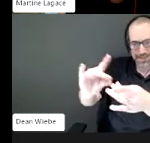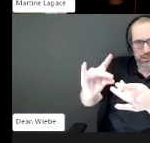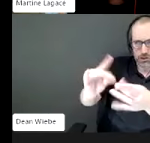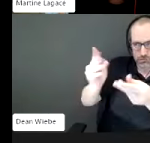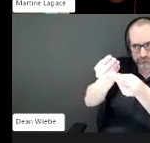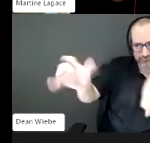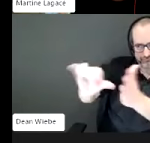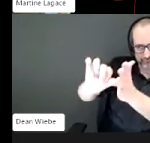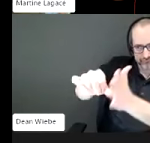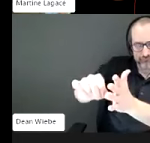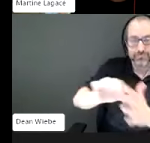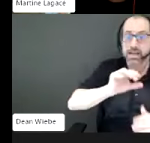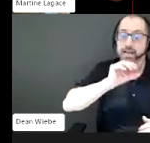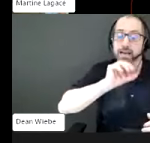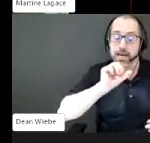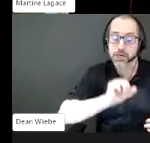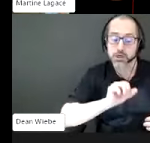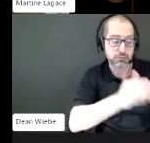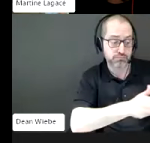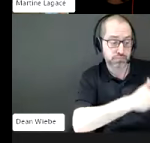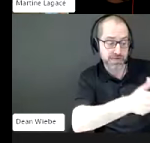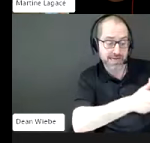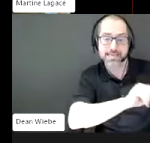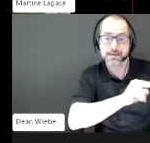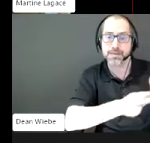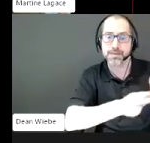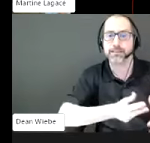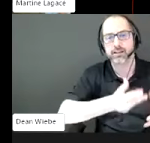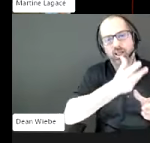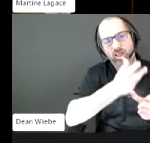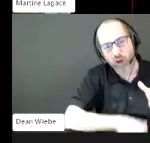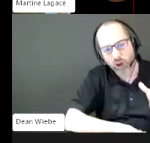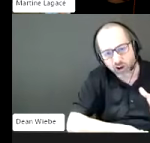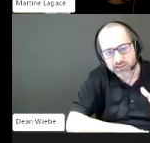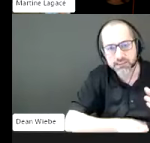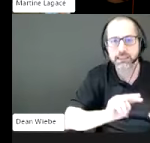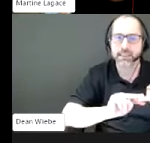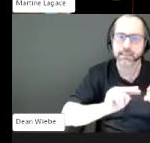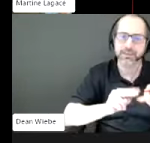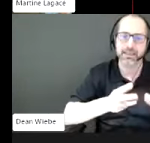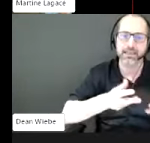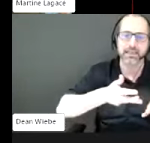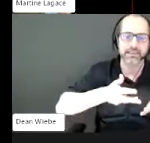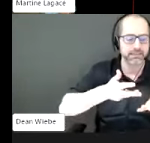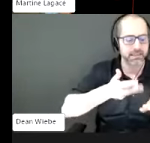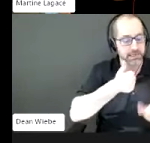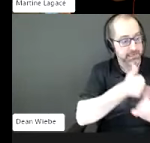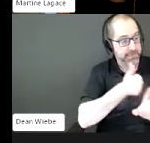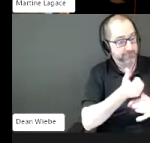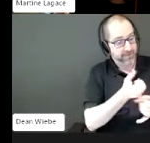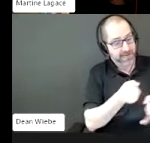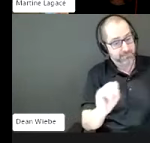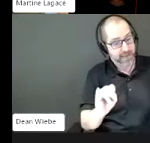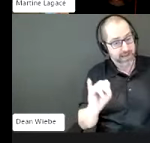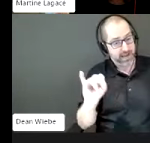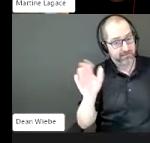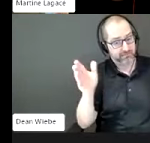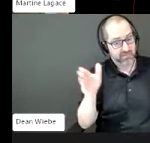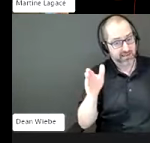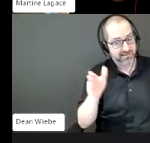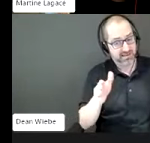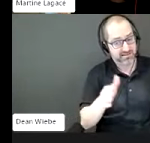as a process is about deficits, it's about loss, it's about not having self-agency, it's about not being